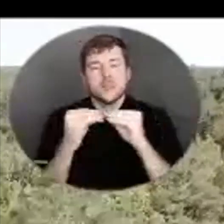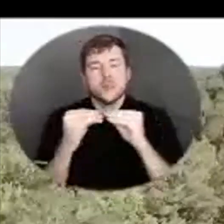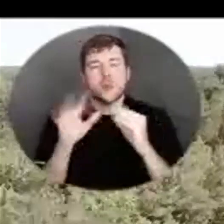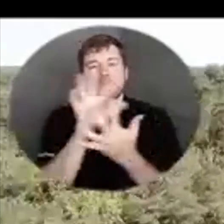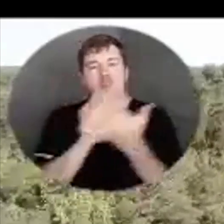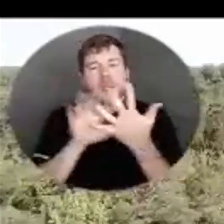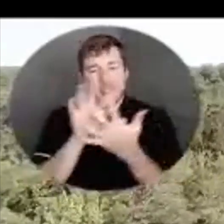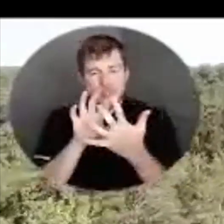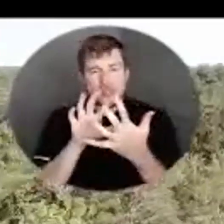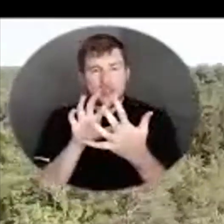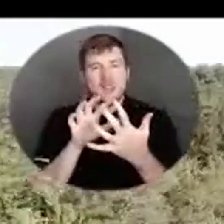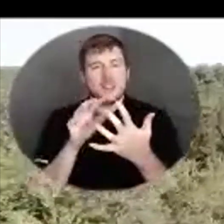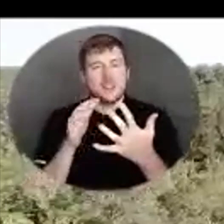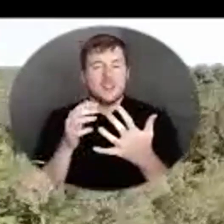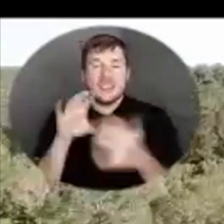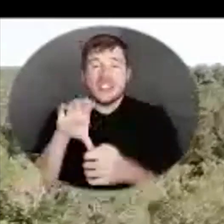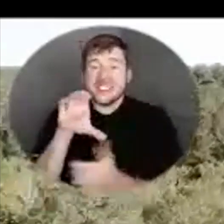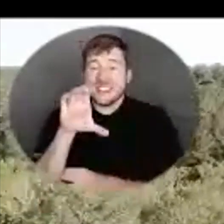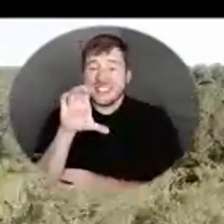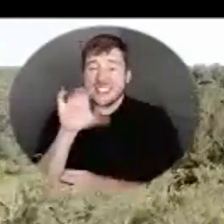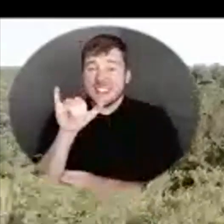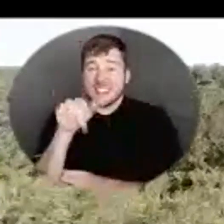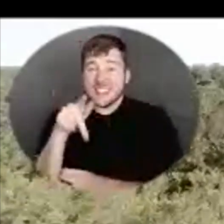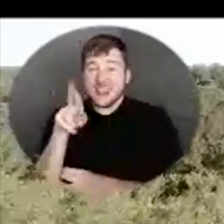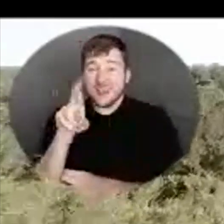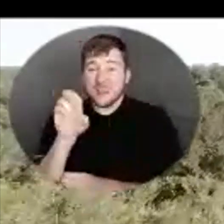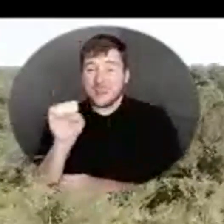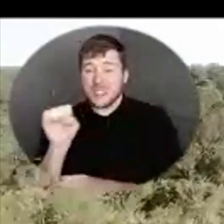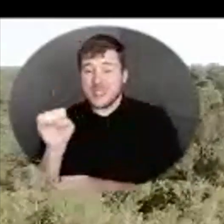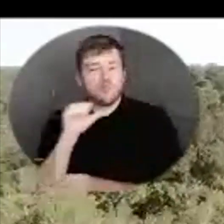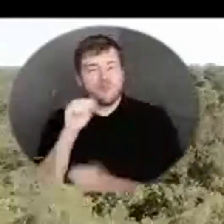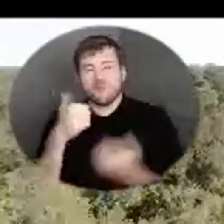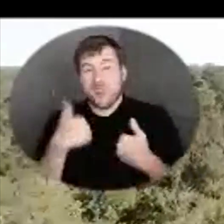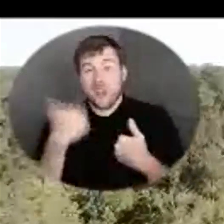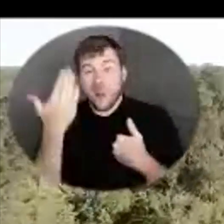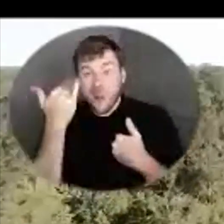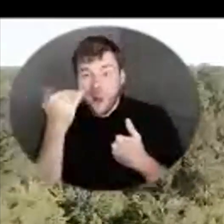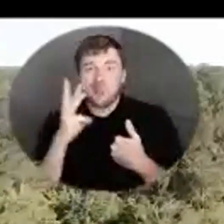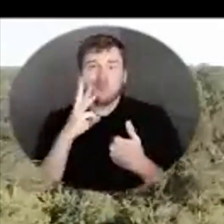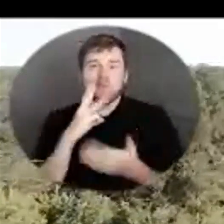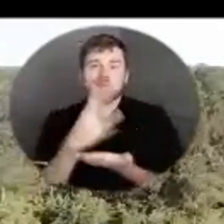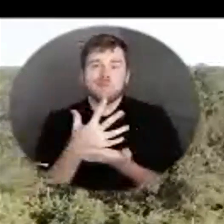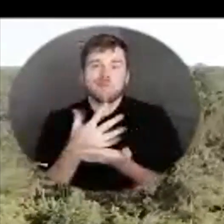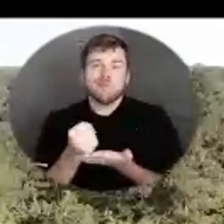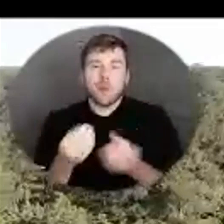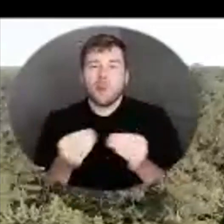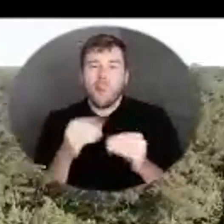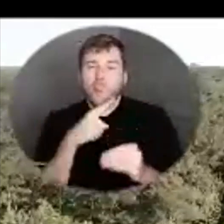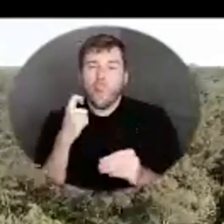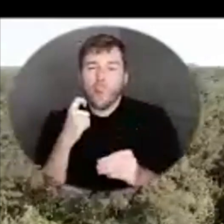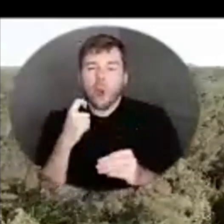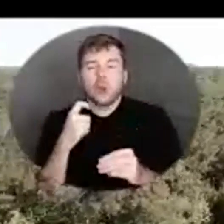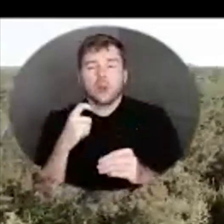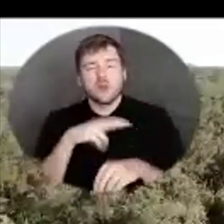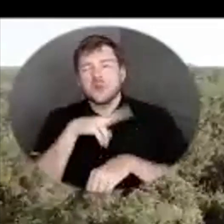lose the cypress trees because it's more land-based here. You don't have like that boggy, waterlogged wetland area. This is more